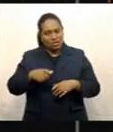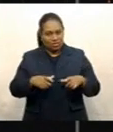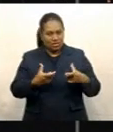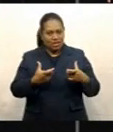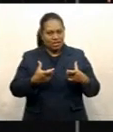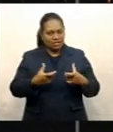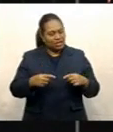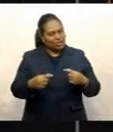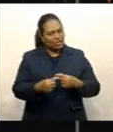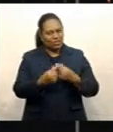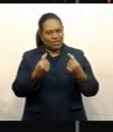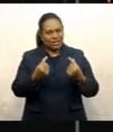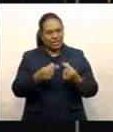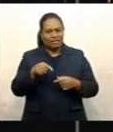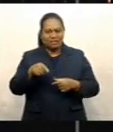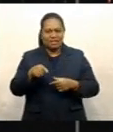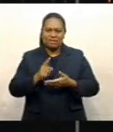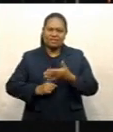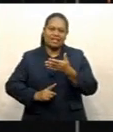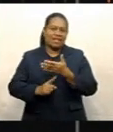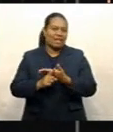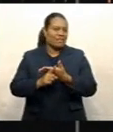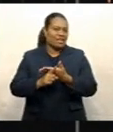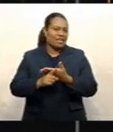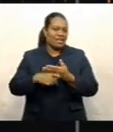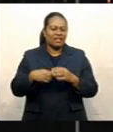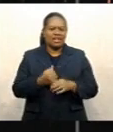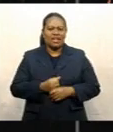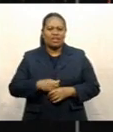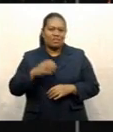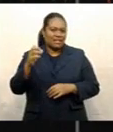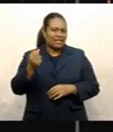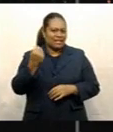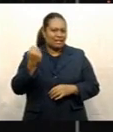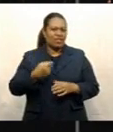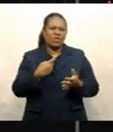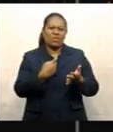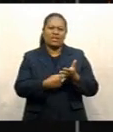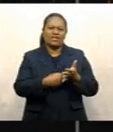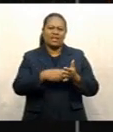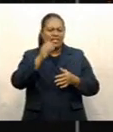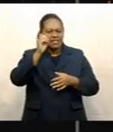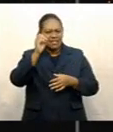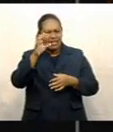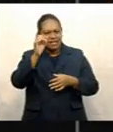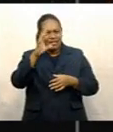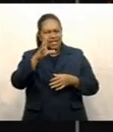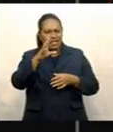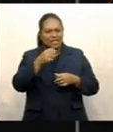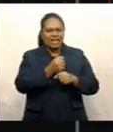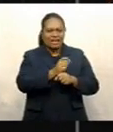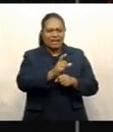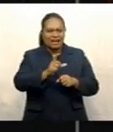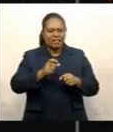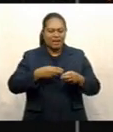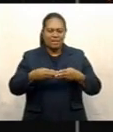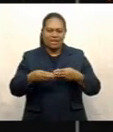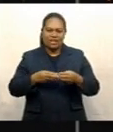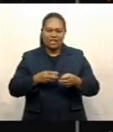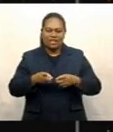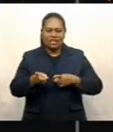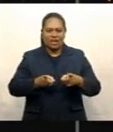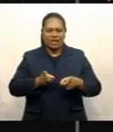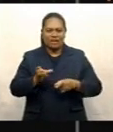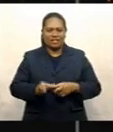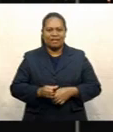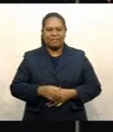too great, and this has been the driving force behind the success of the Regent Taxi Pte Limited's managing director. Born